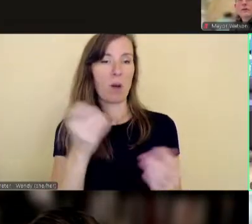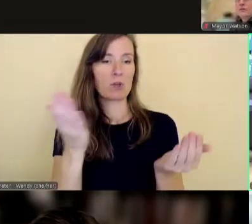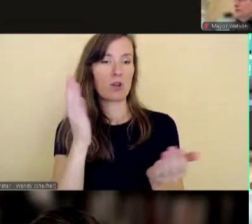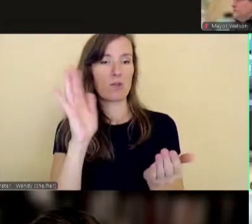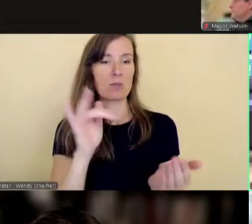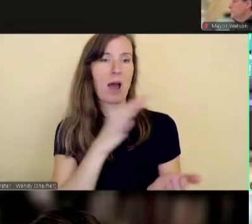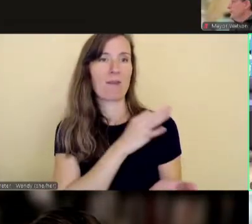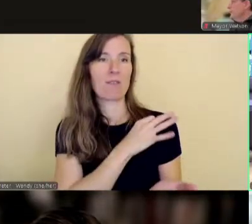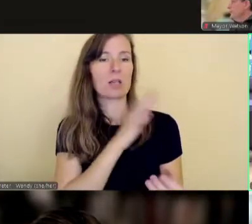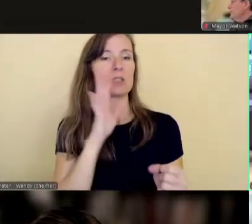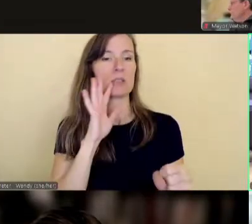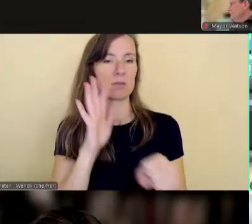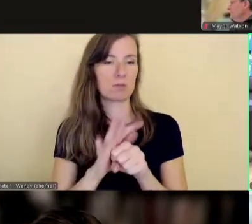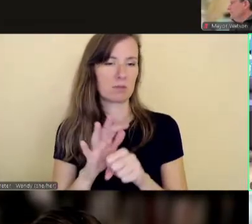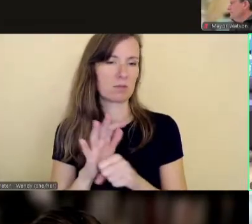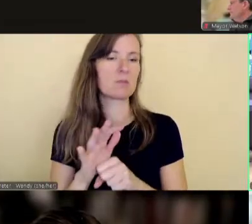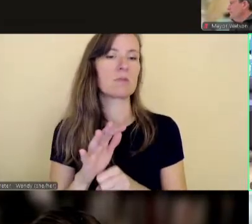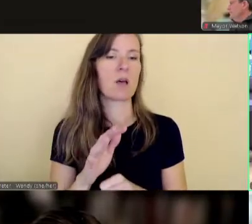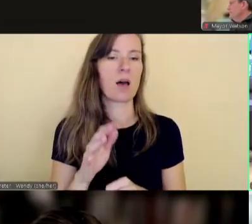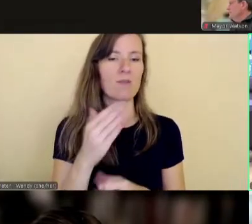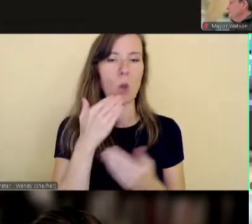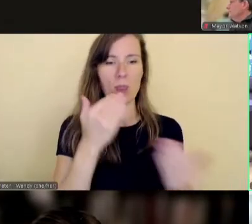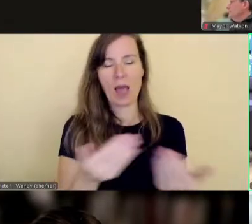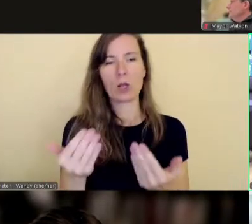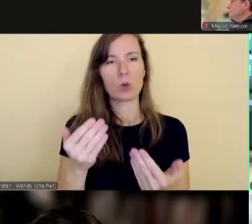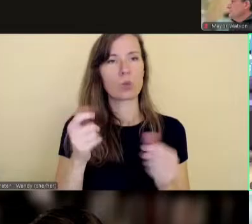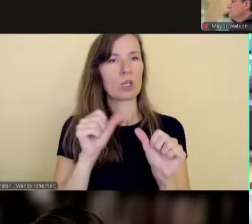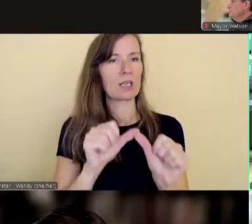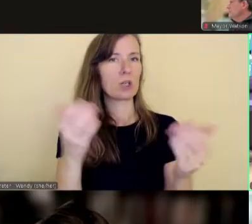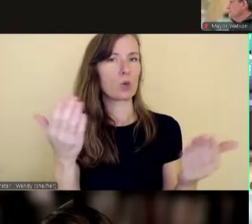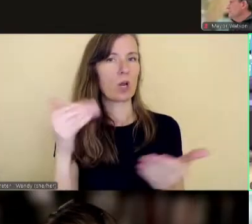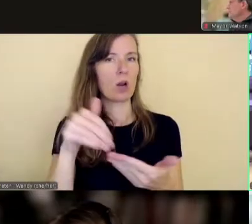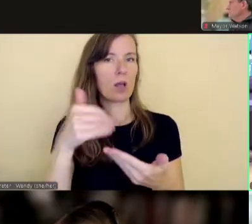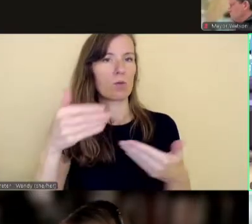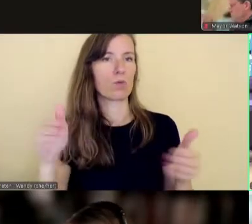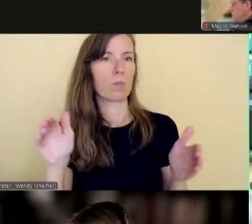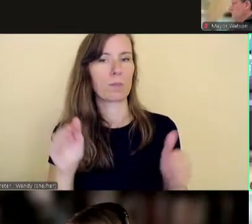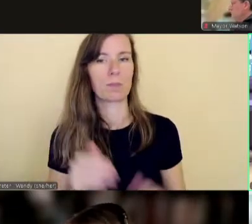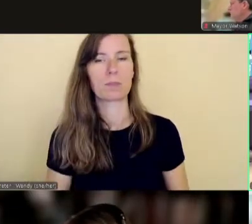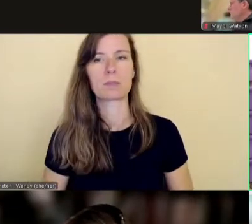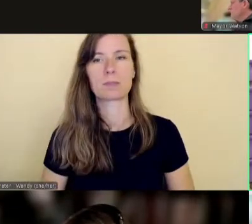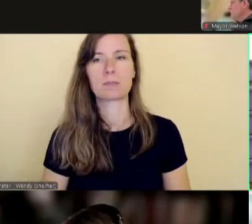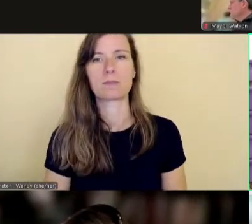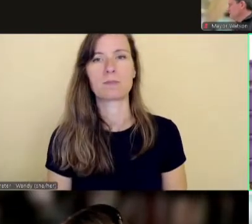Let's continue here in the room. Pardon me?